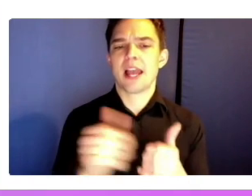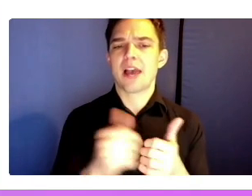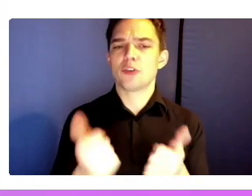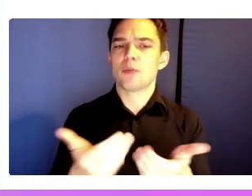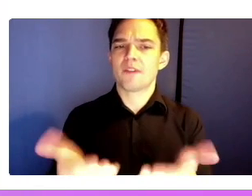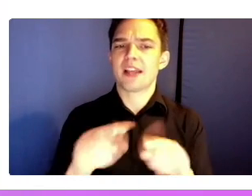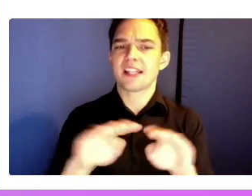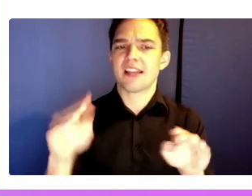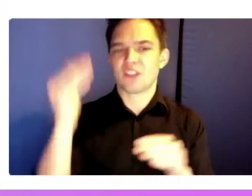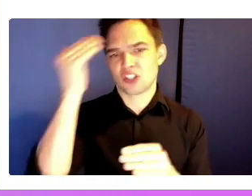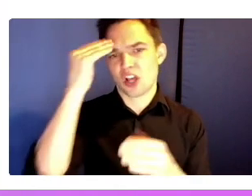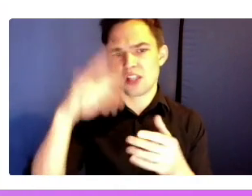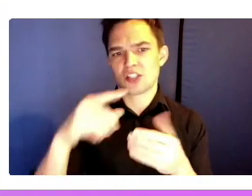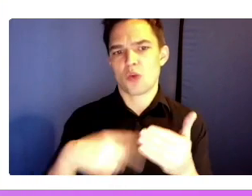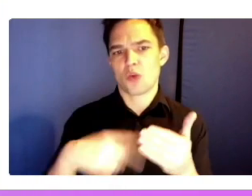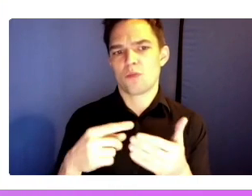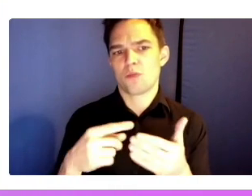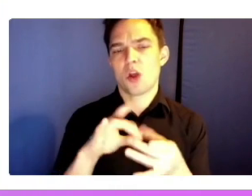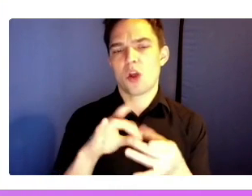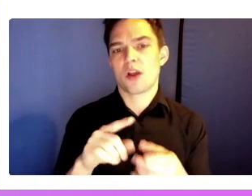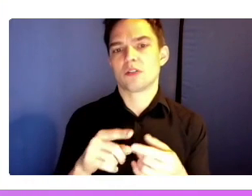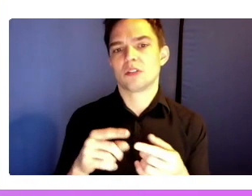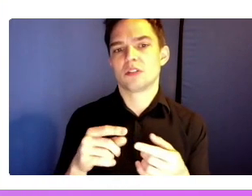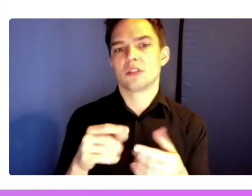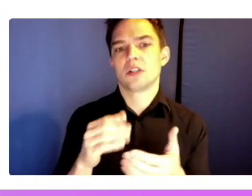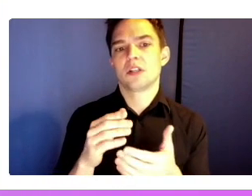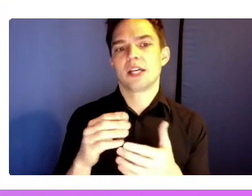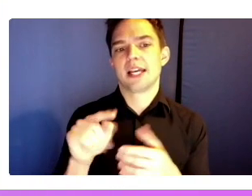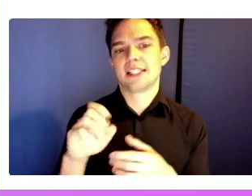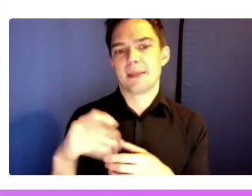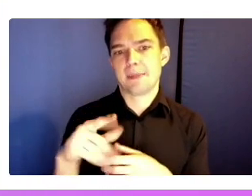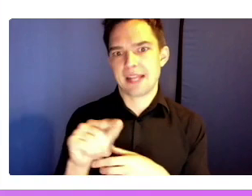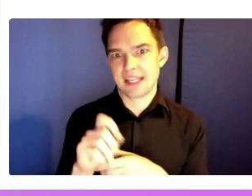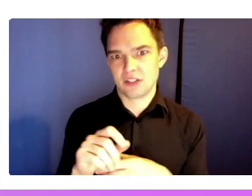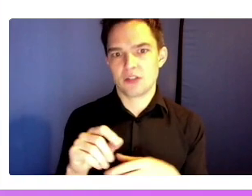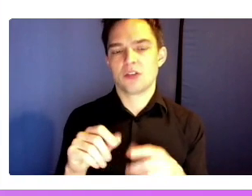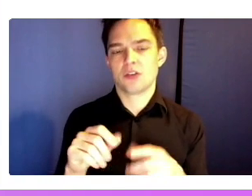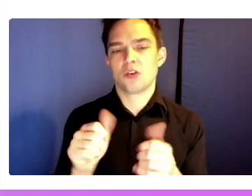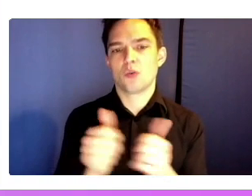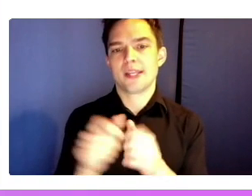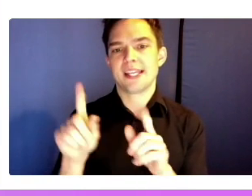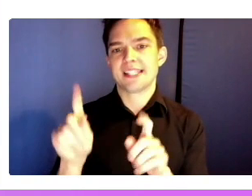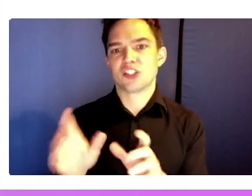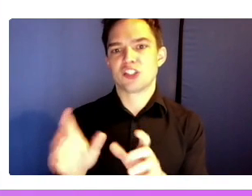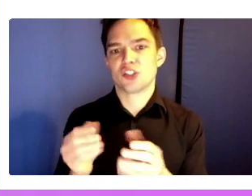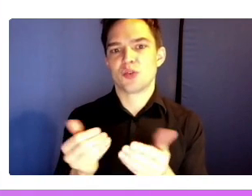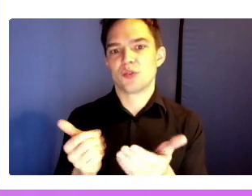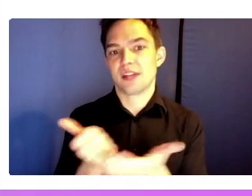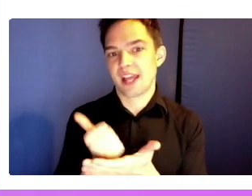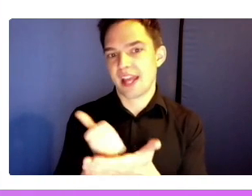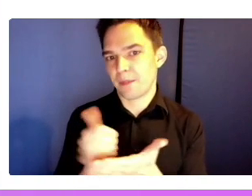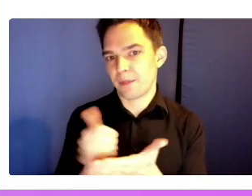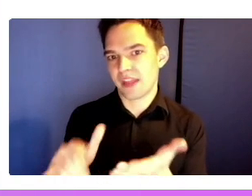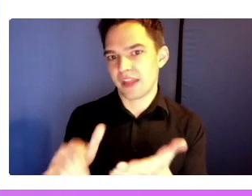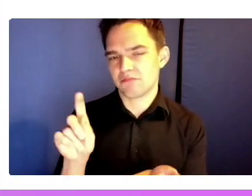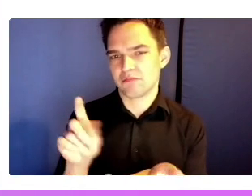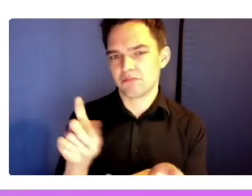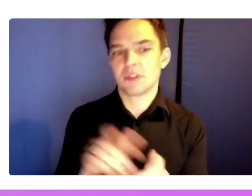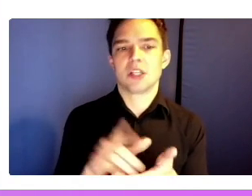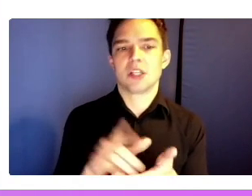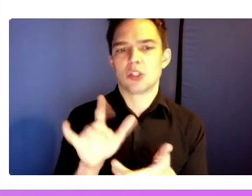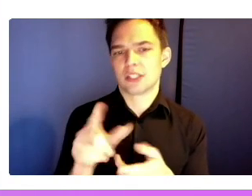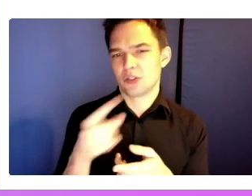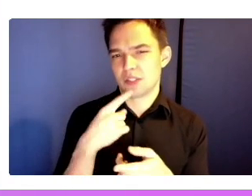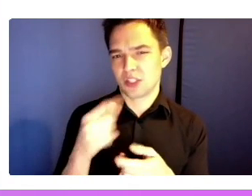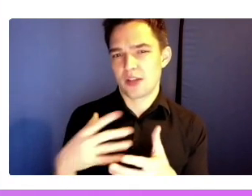knowledge around what's part of a template or a component with testers to help aid in that? But it sounds like you're saying that you had to take